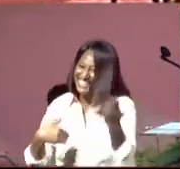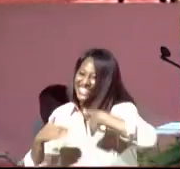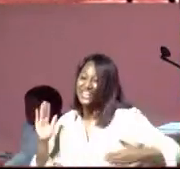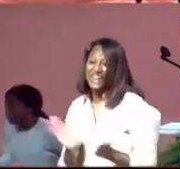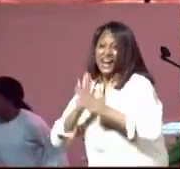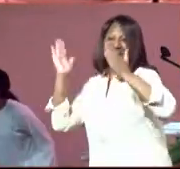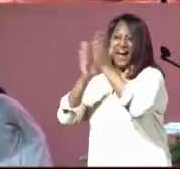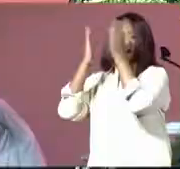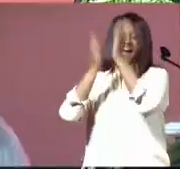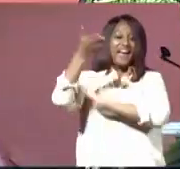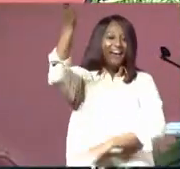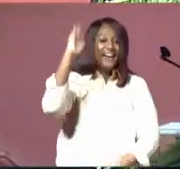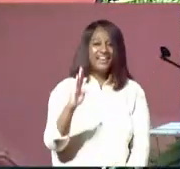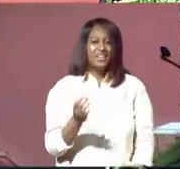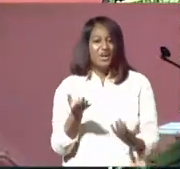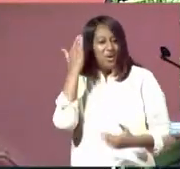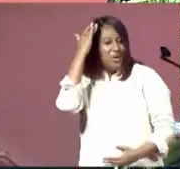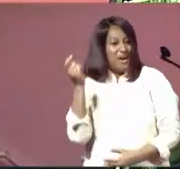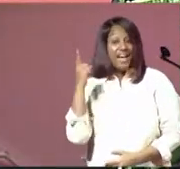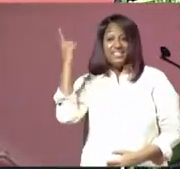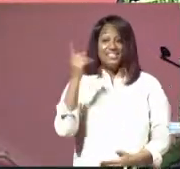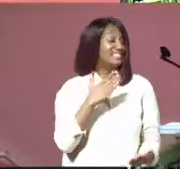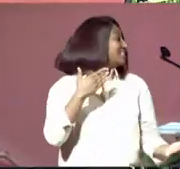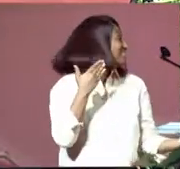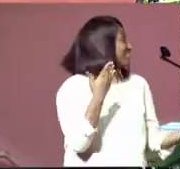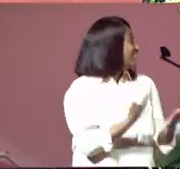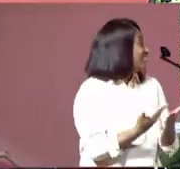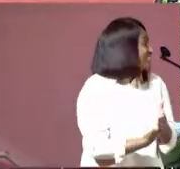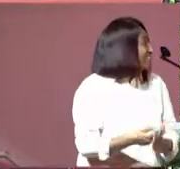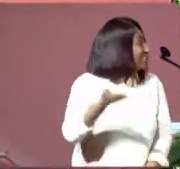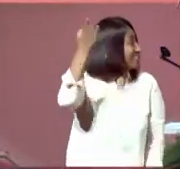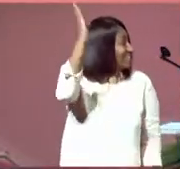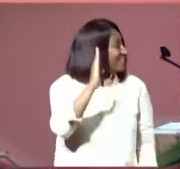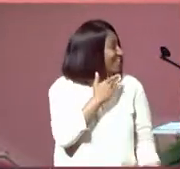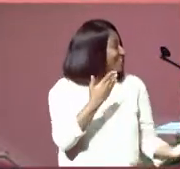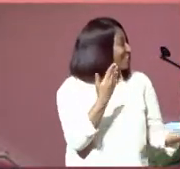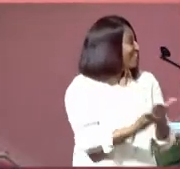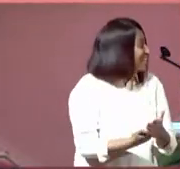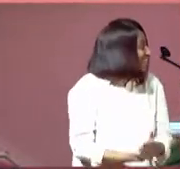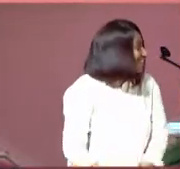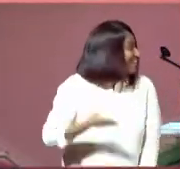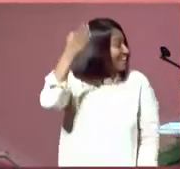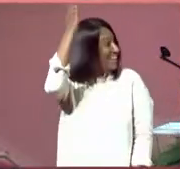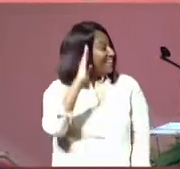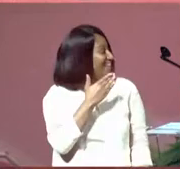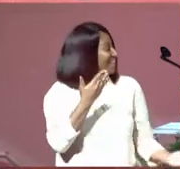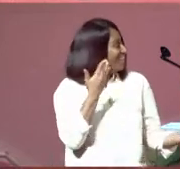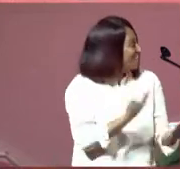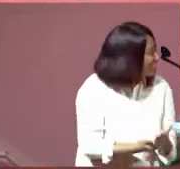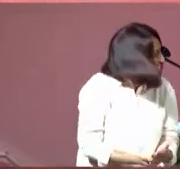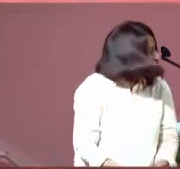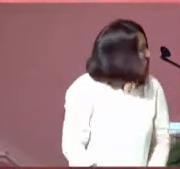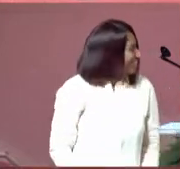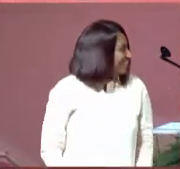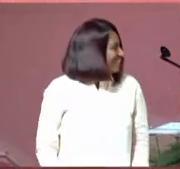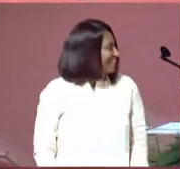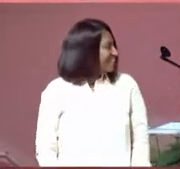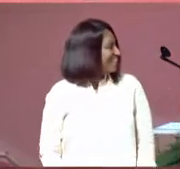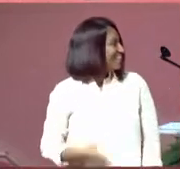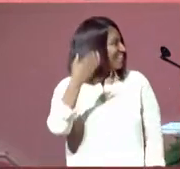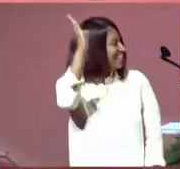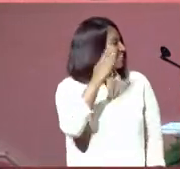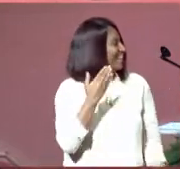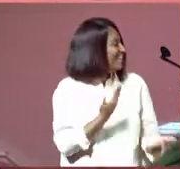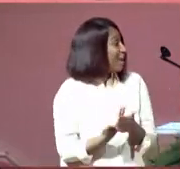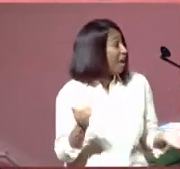God praise, because God is good. God is good. God is good. Since God is